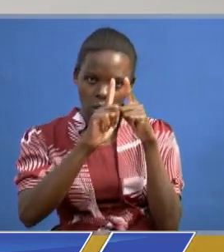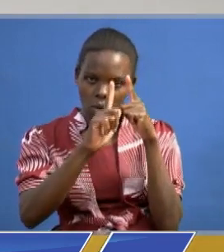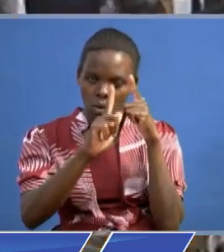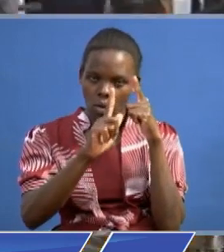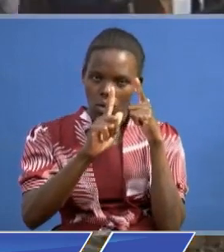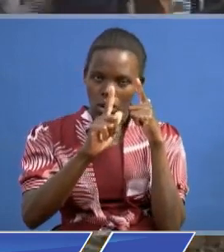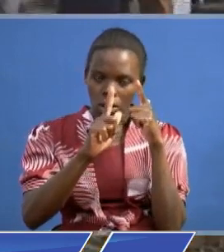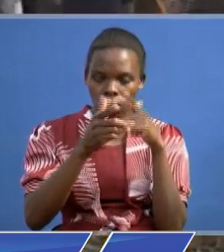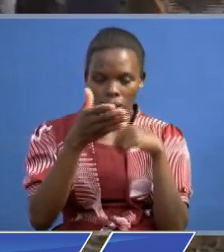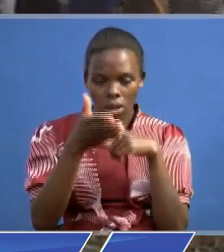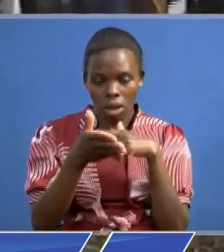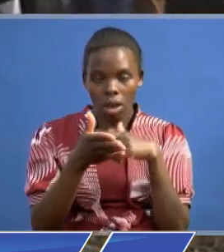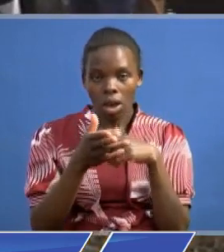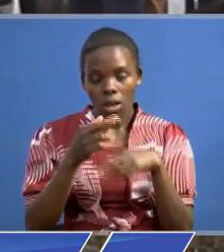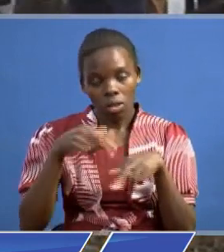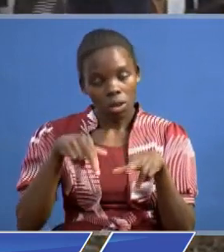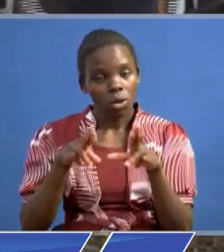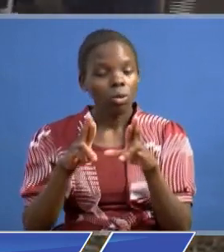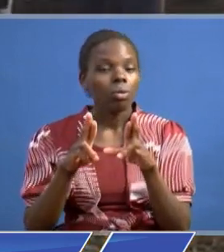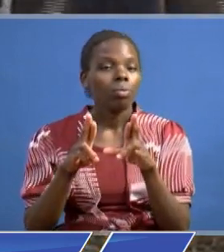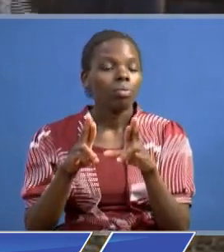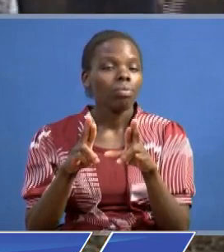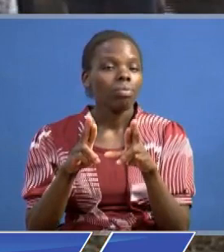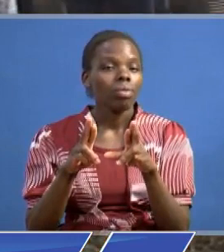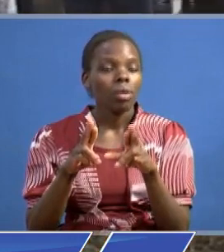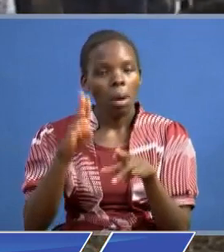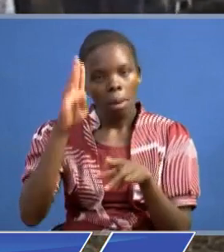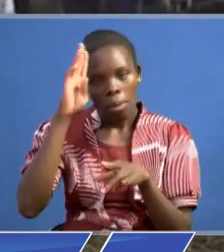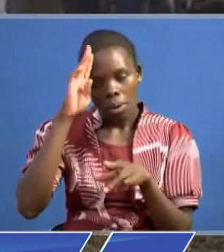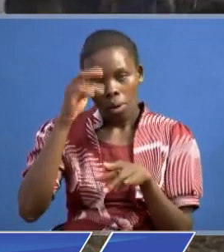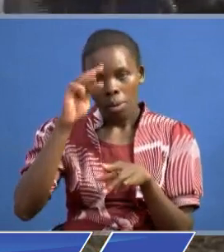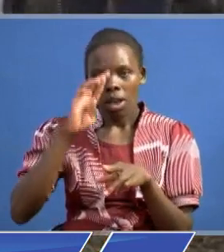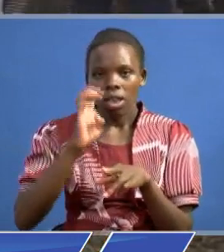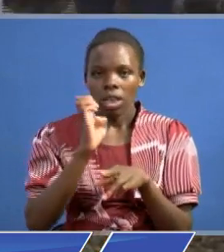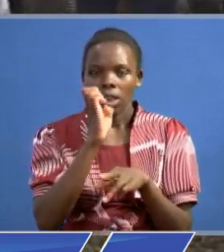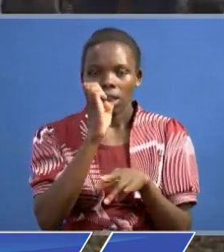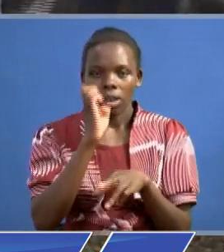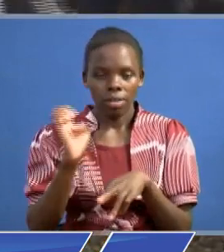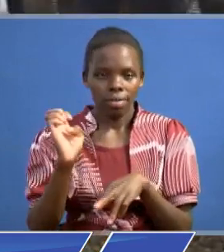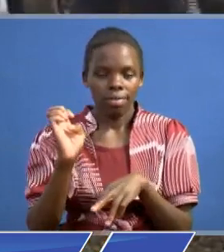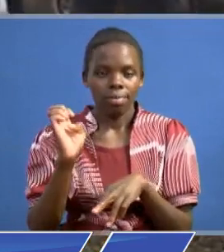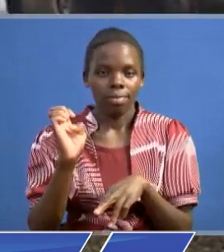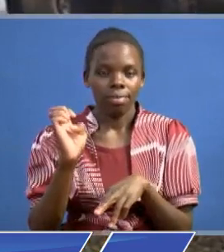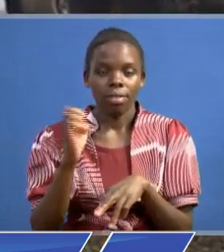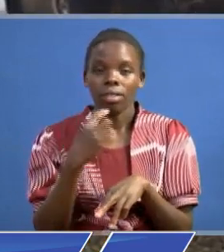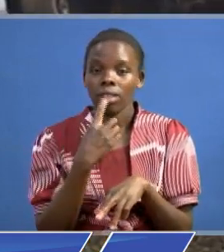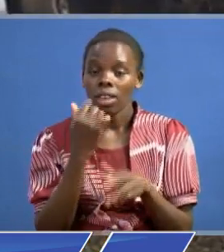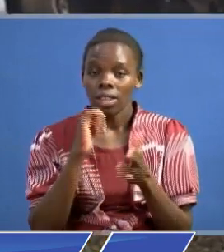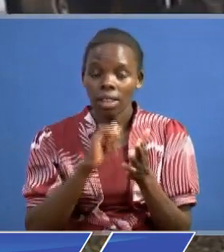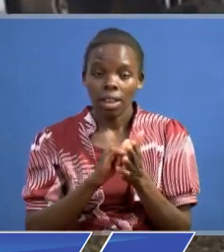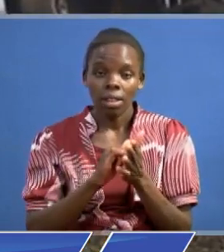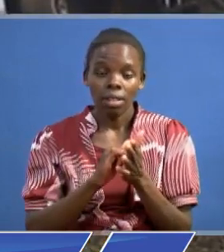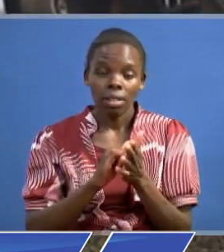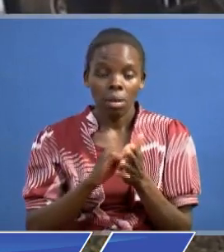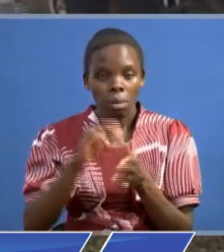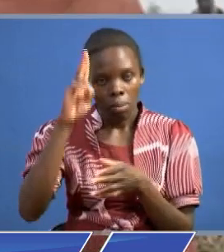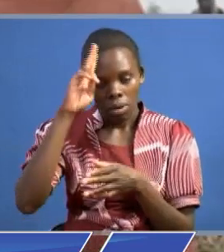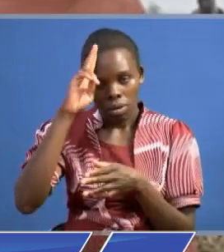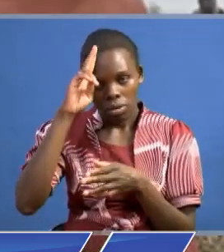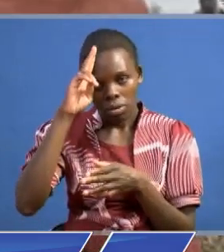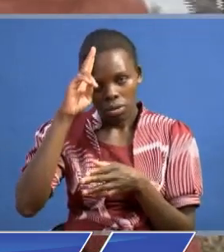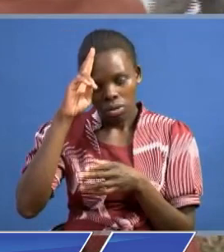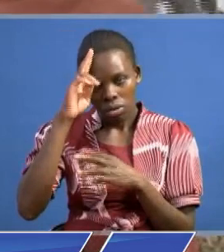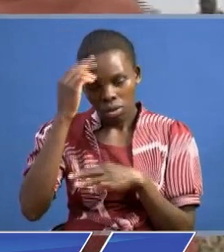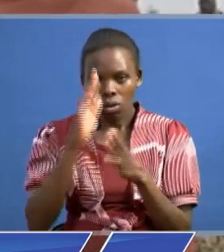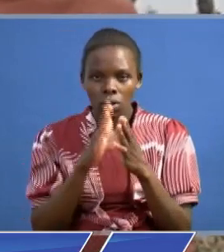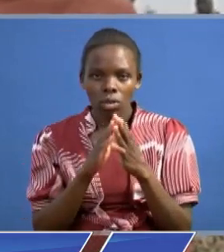road. Following the incident, Bungoma East OCPD Valerian Odore said that police have begun a probe to establish the